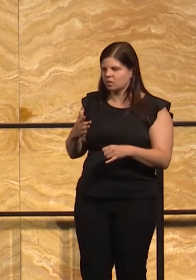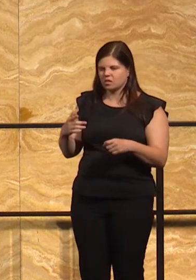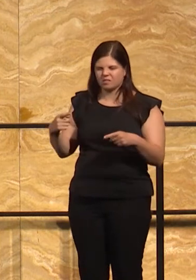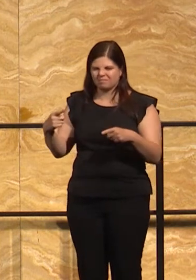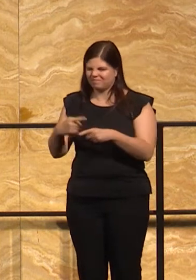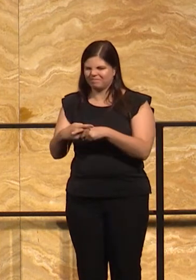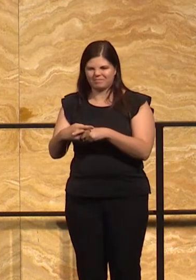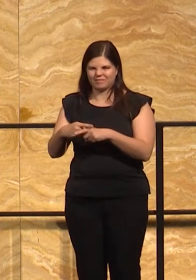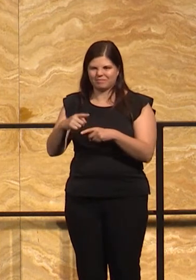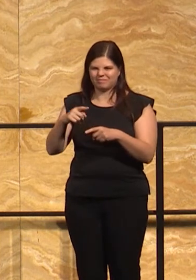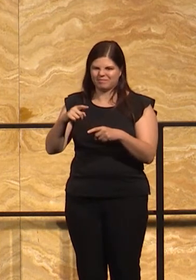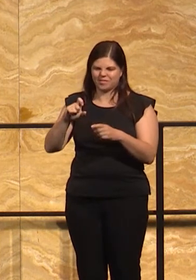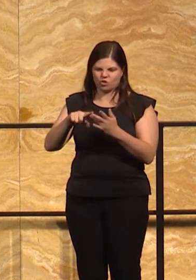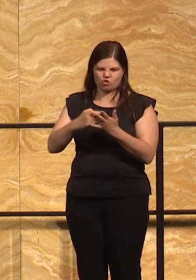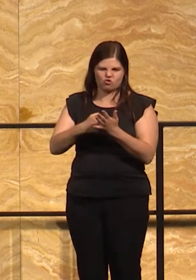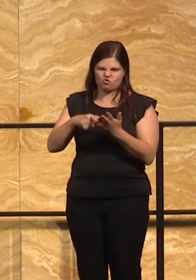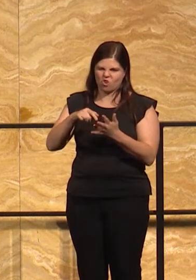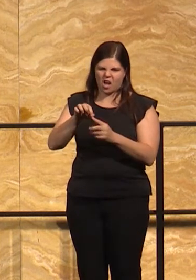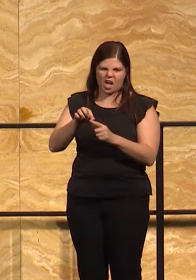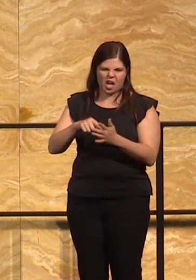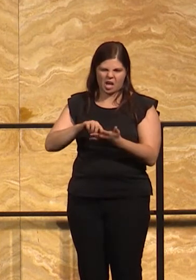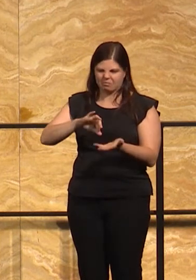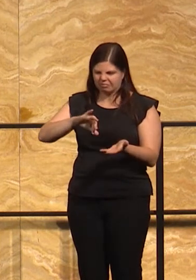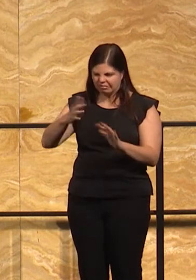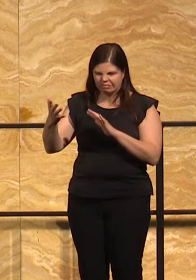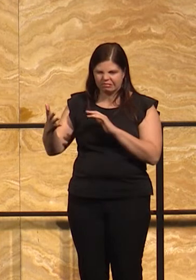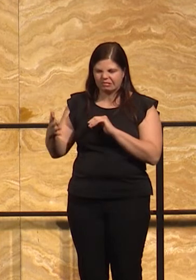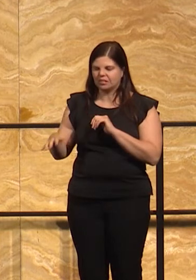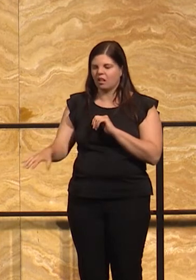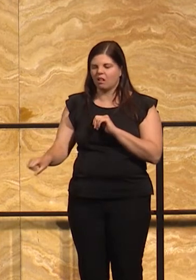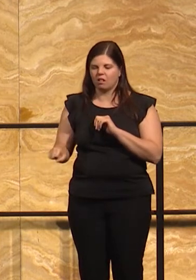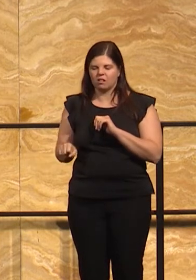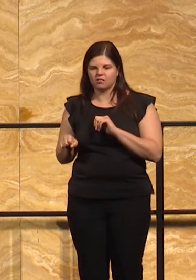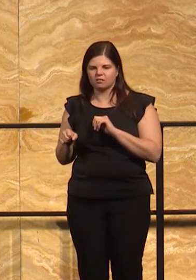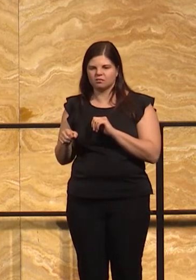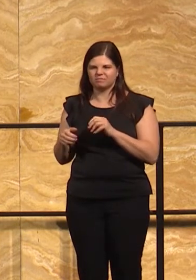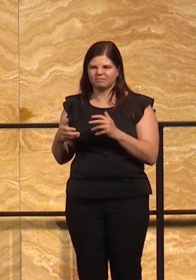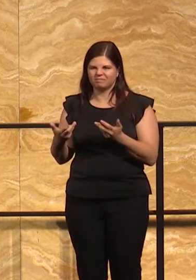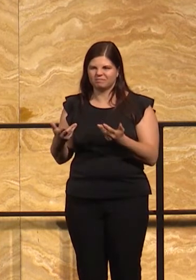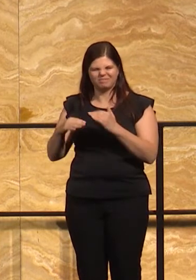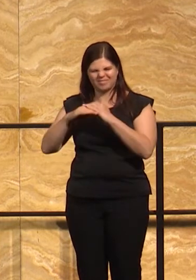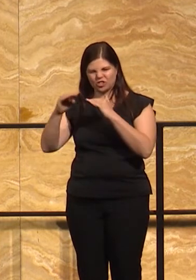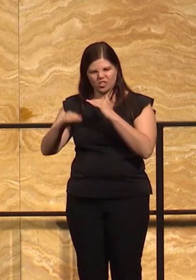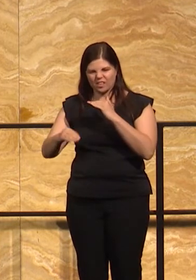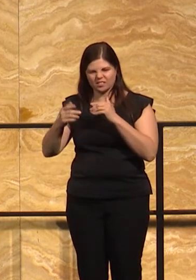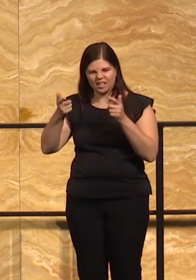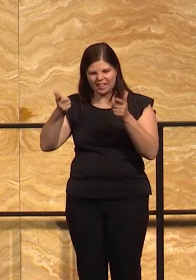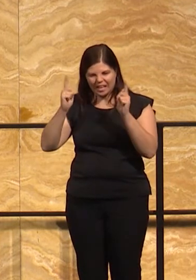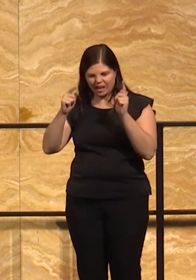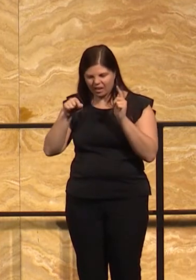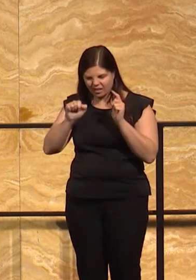inept, and if you like, unjust local leaders against the interests of the